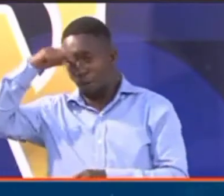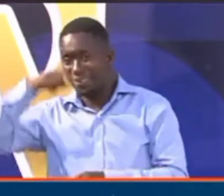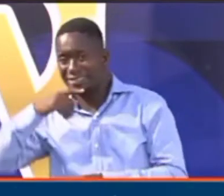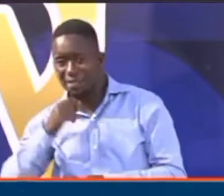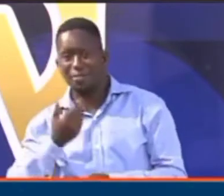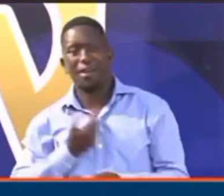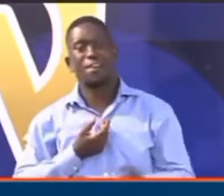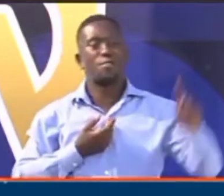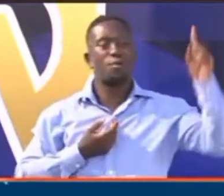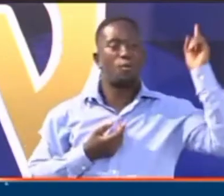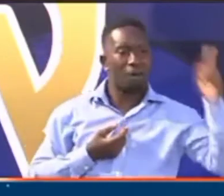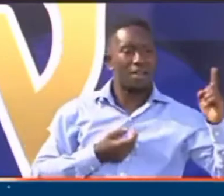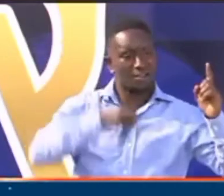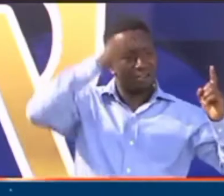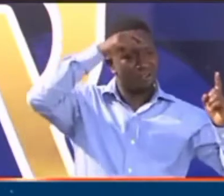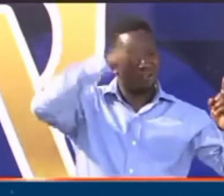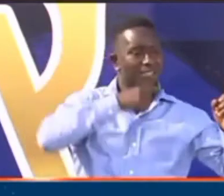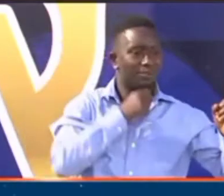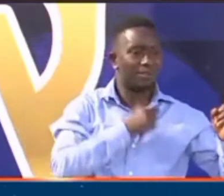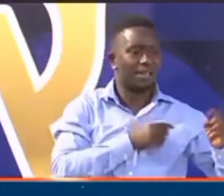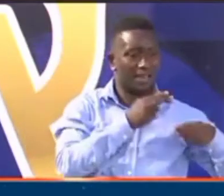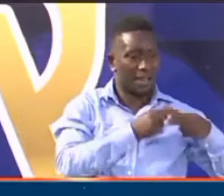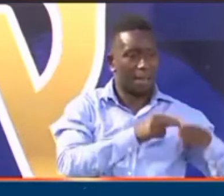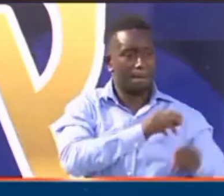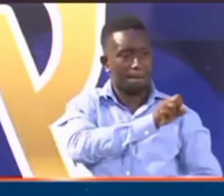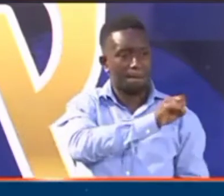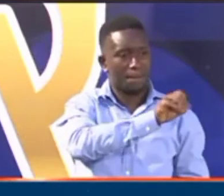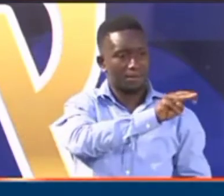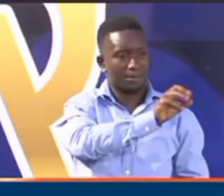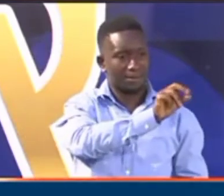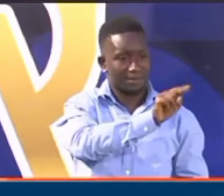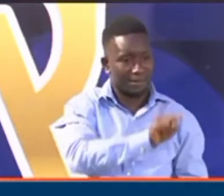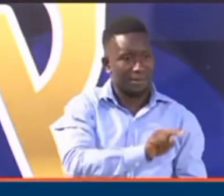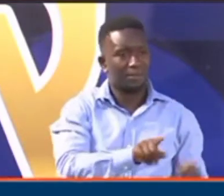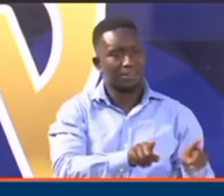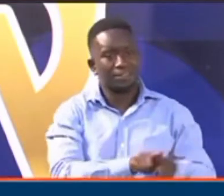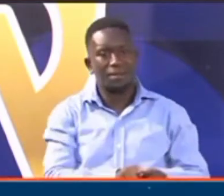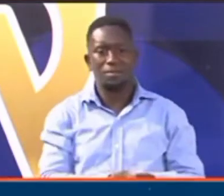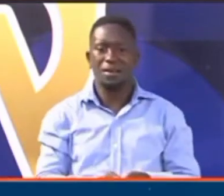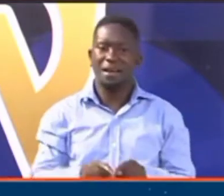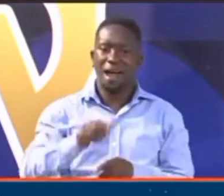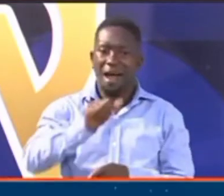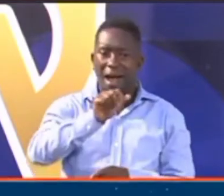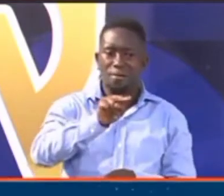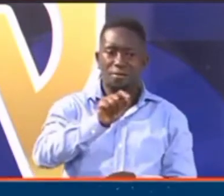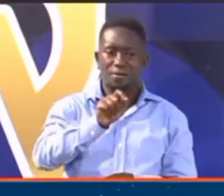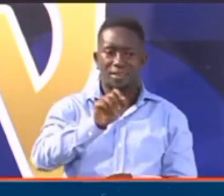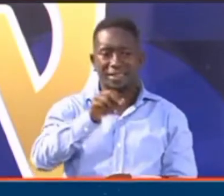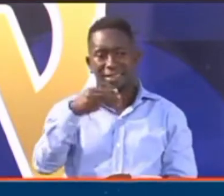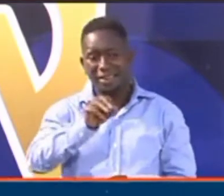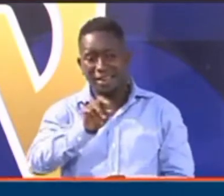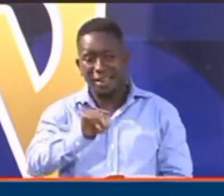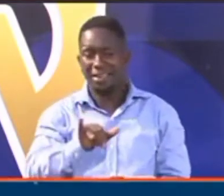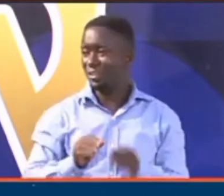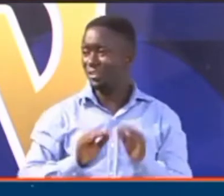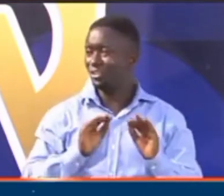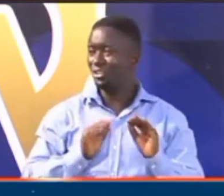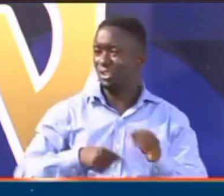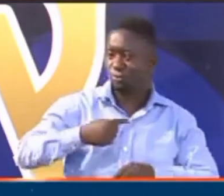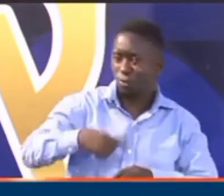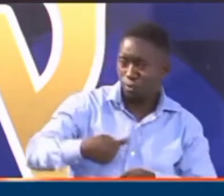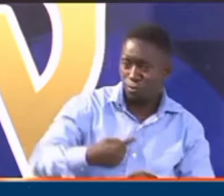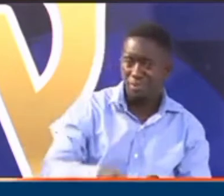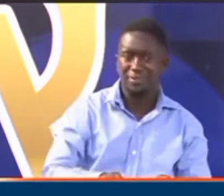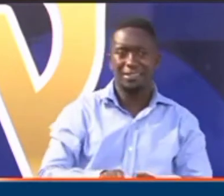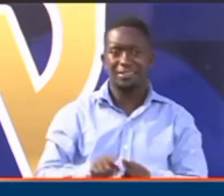much, Simon. Thank you so much, Antonio Kisembo, for always teaching us relentlessly. I don't get tired of teaching us. Thank you so much,